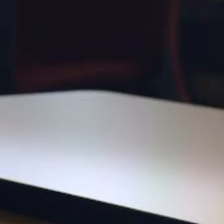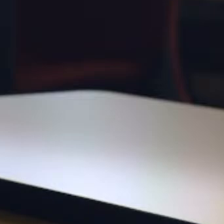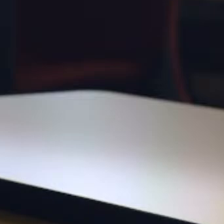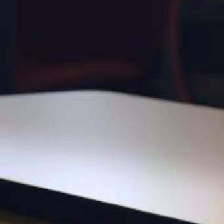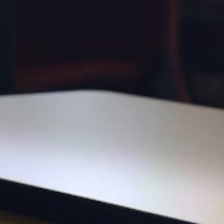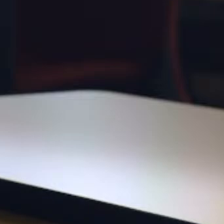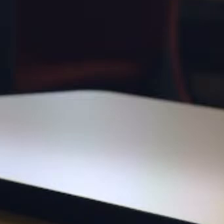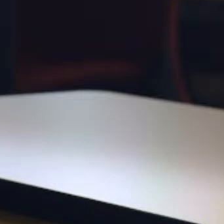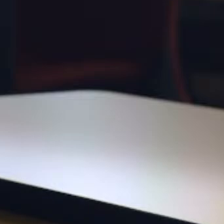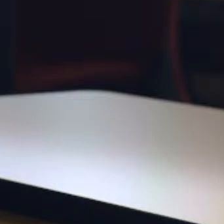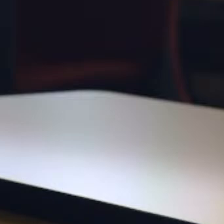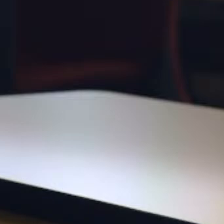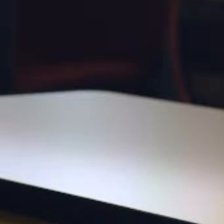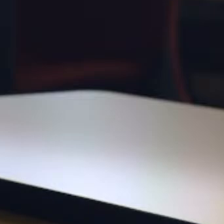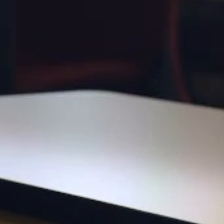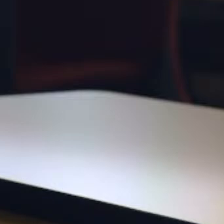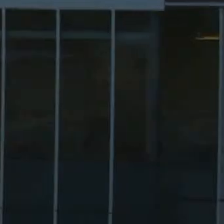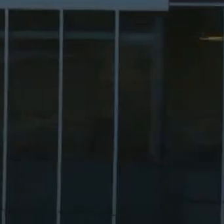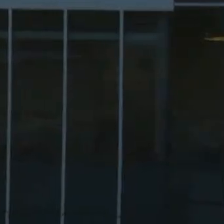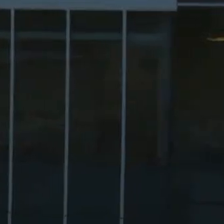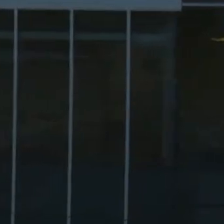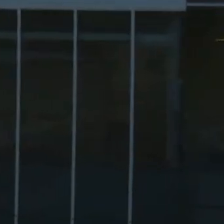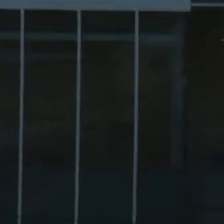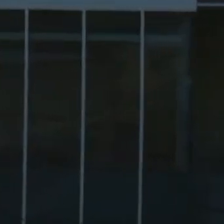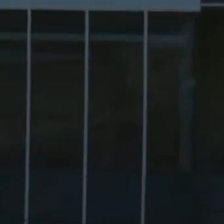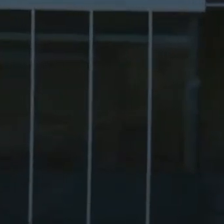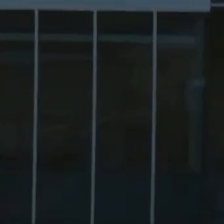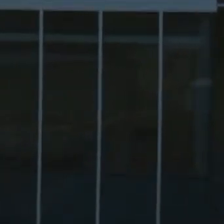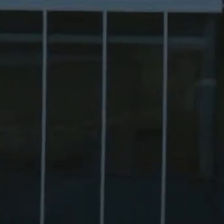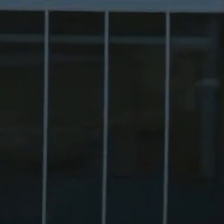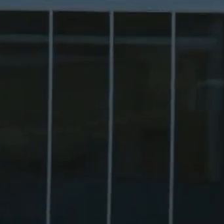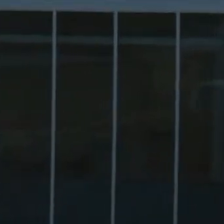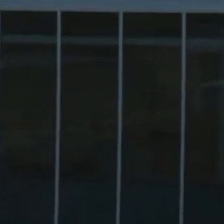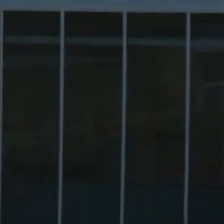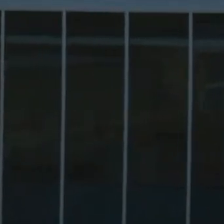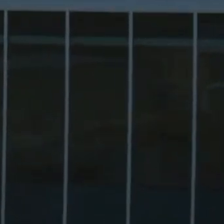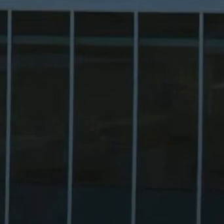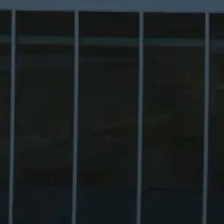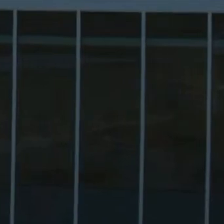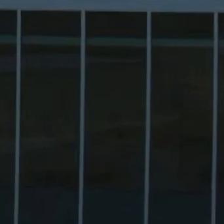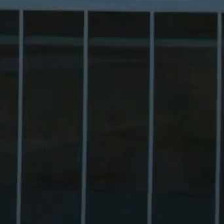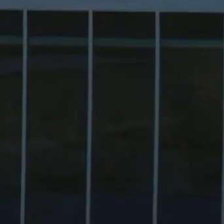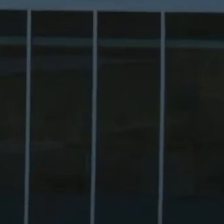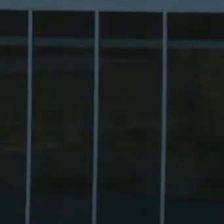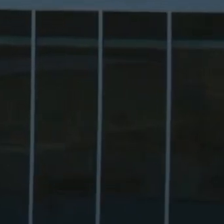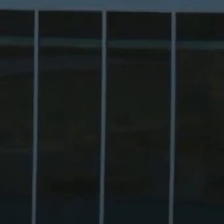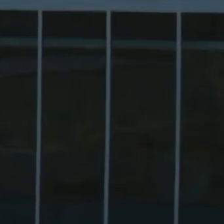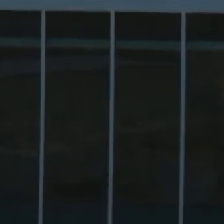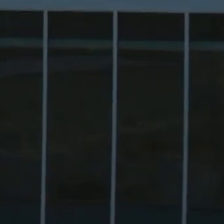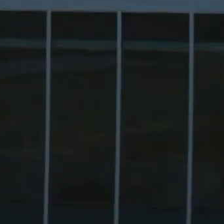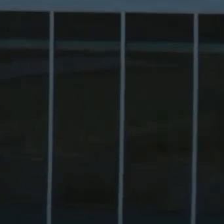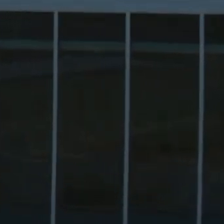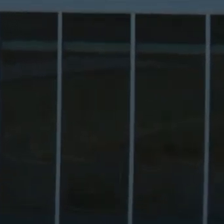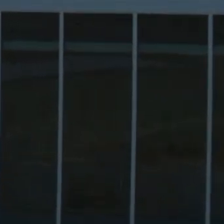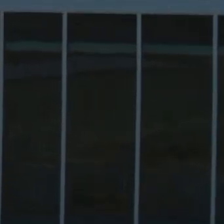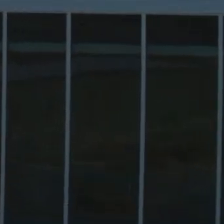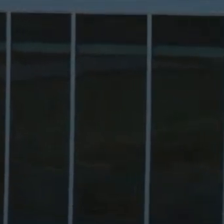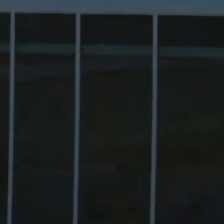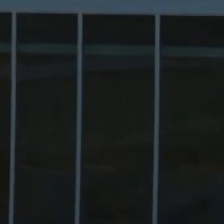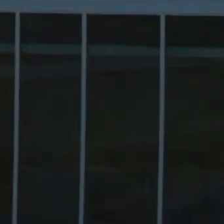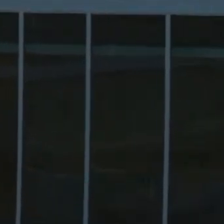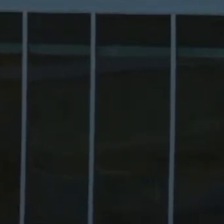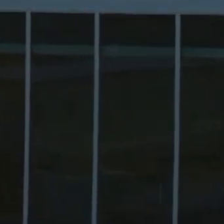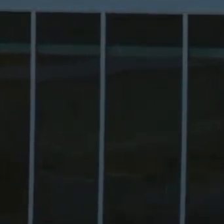if anything, one of the best examples of teamwork and a village working together that I've ever been a part of, and been very proud to be a part of